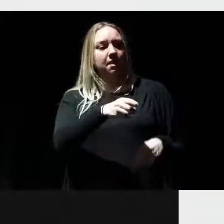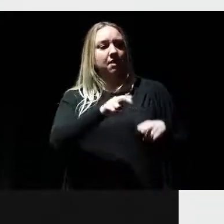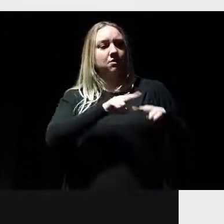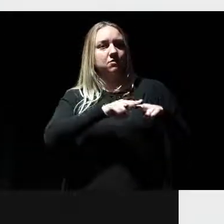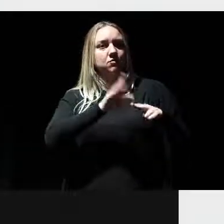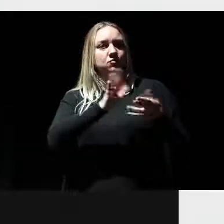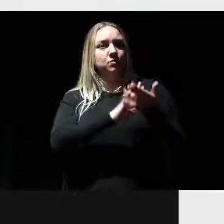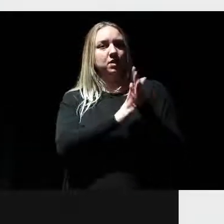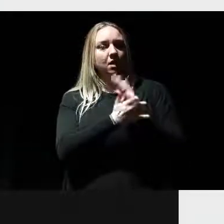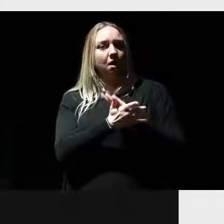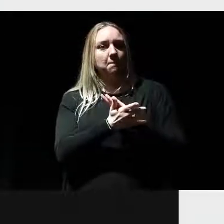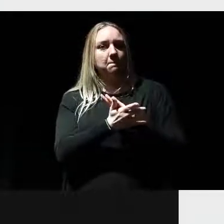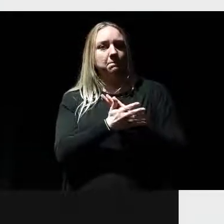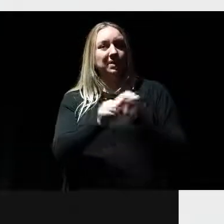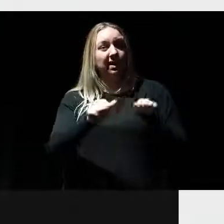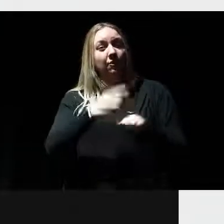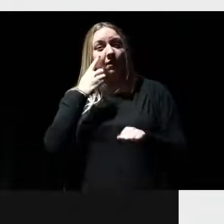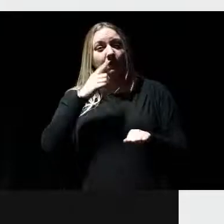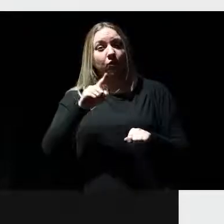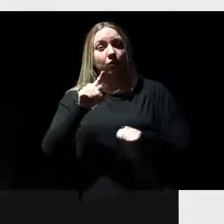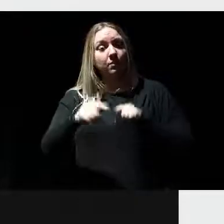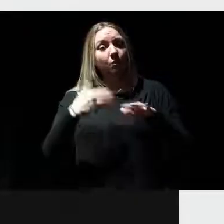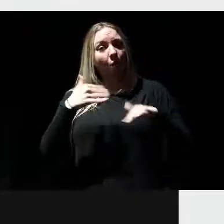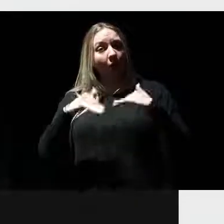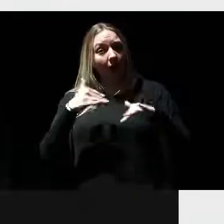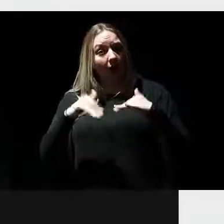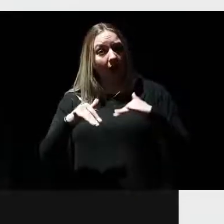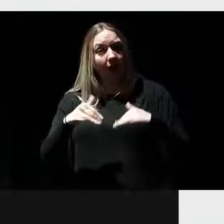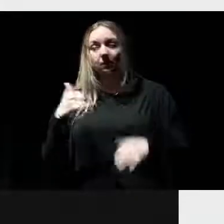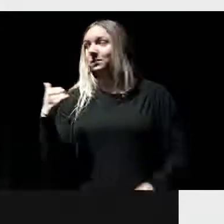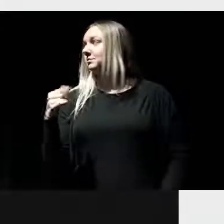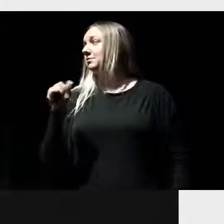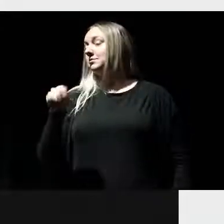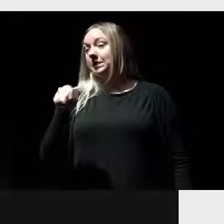where you'll see a lot of people? We did.